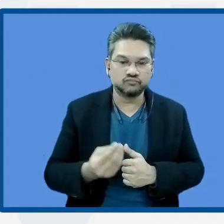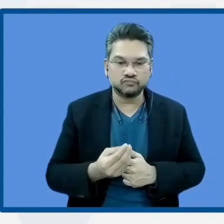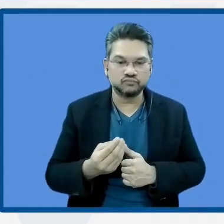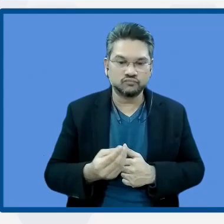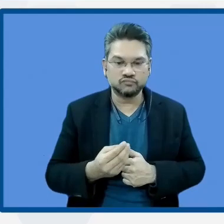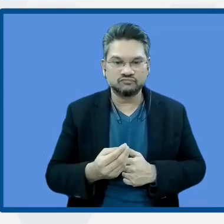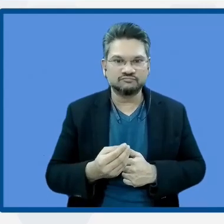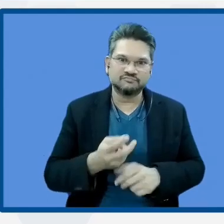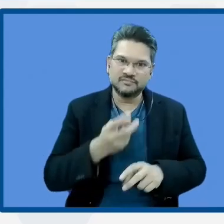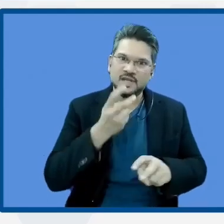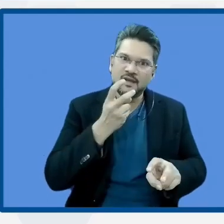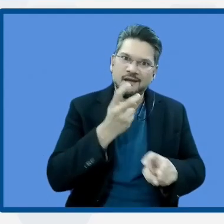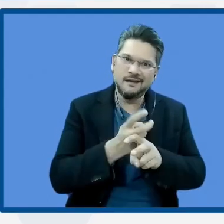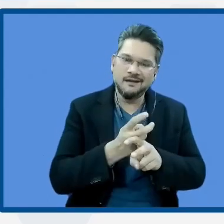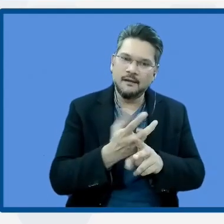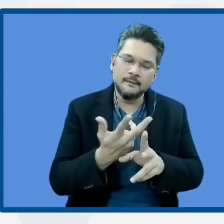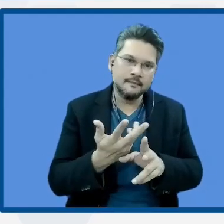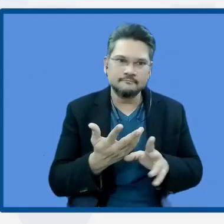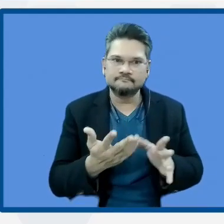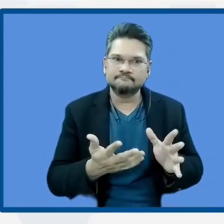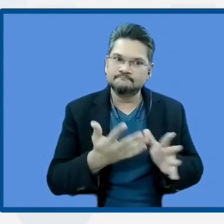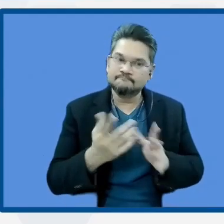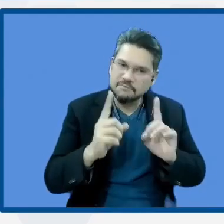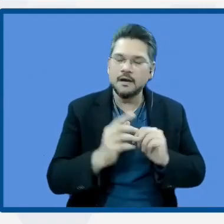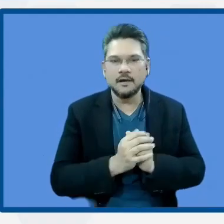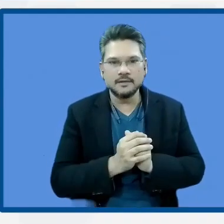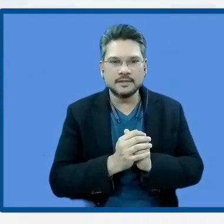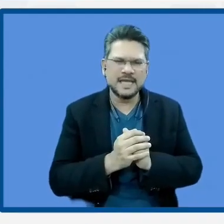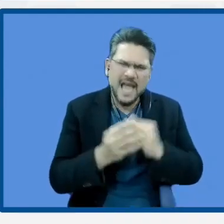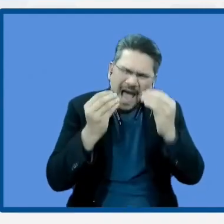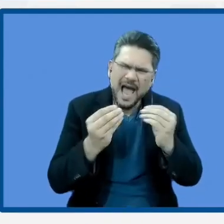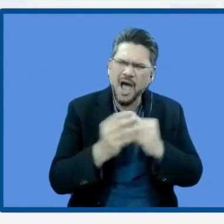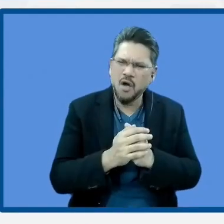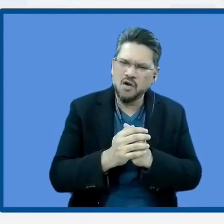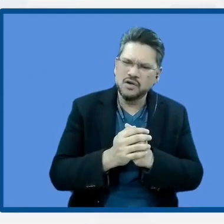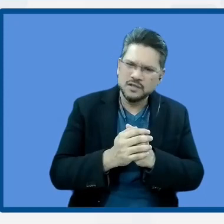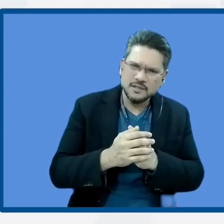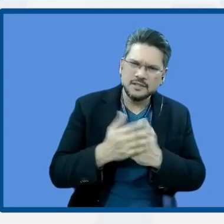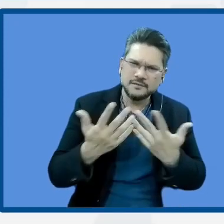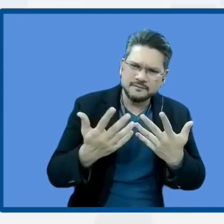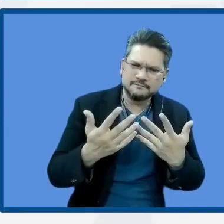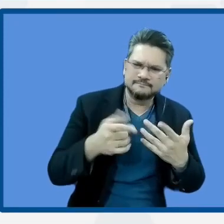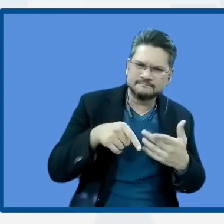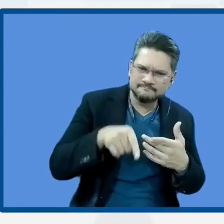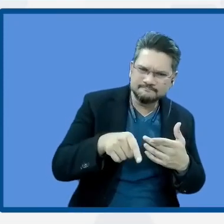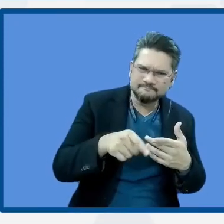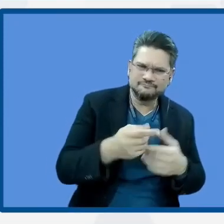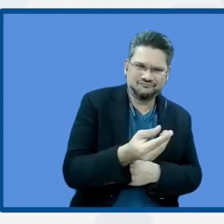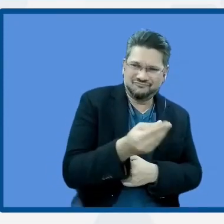heart of the problem is develop financing instruments and mechanisms so that part of the benefits